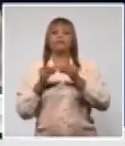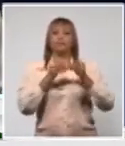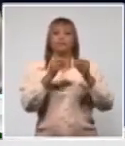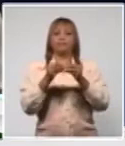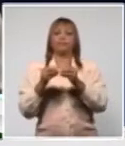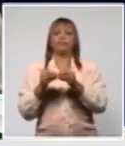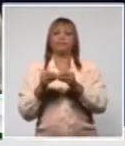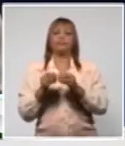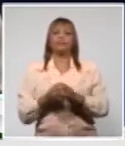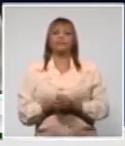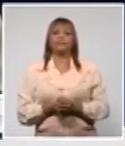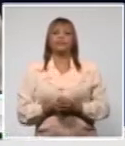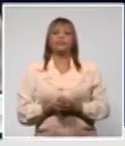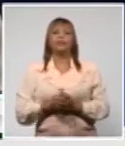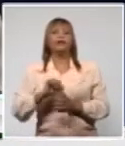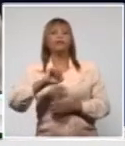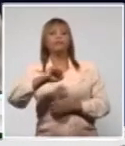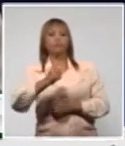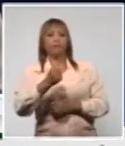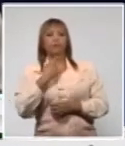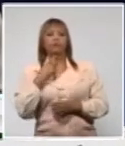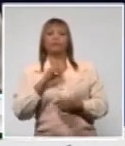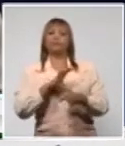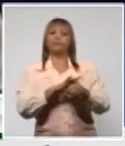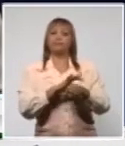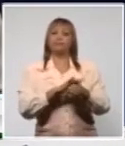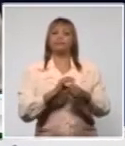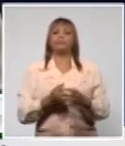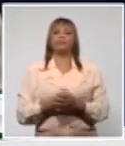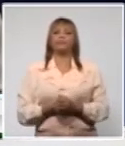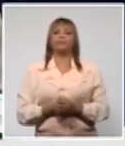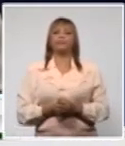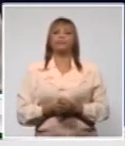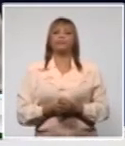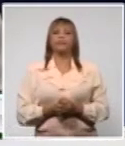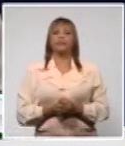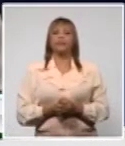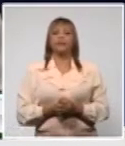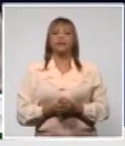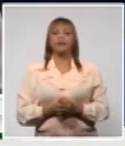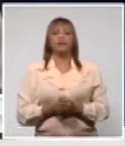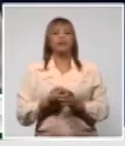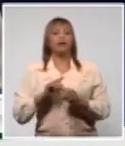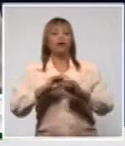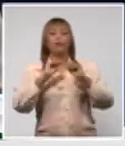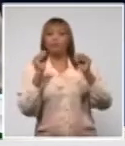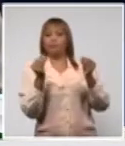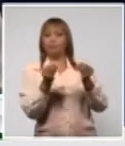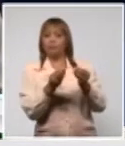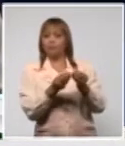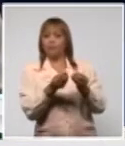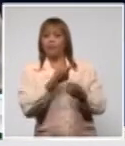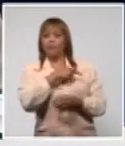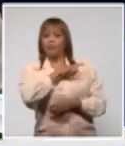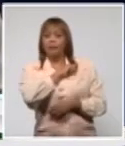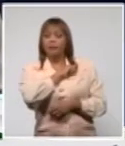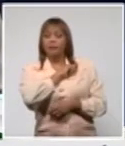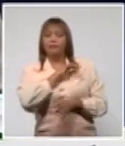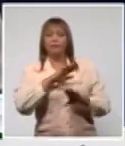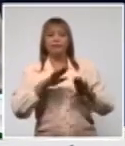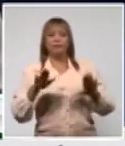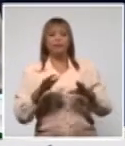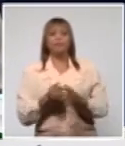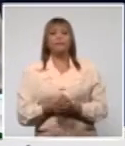this represents the most important risk group. They all are promptly isolated and treated in order to confirm or rule out